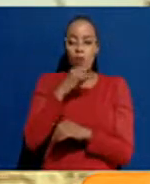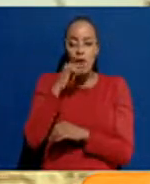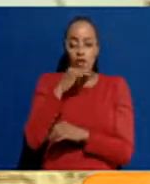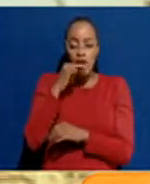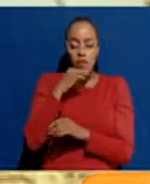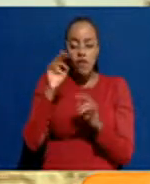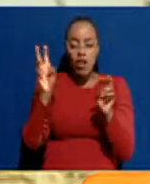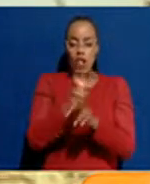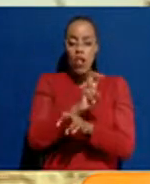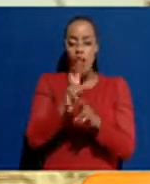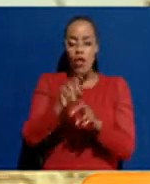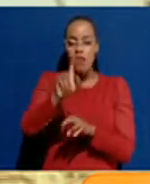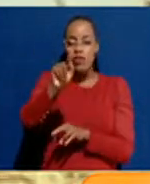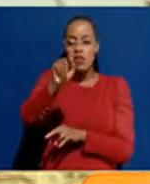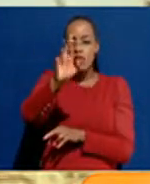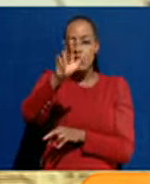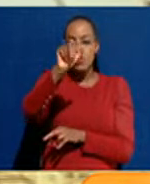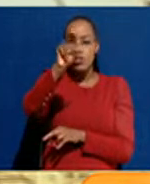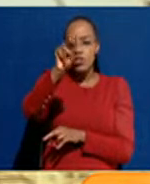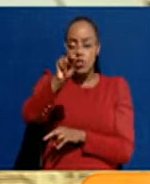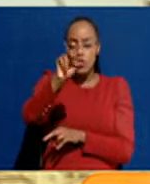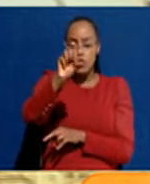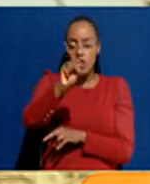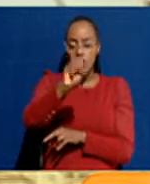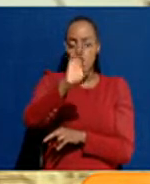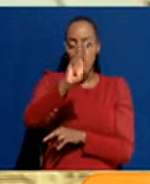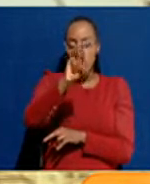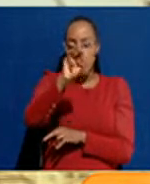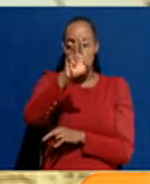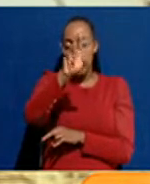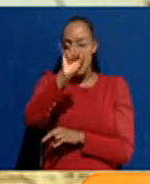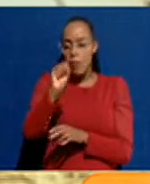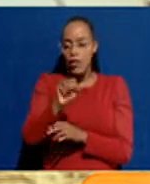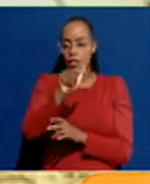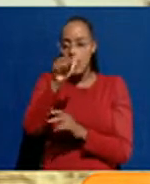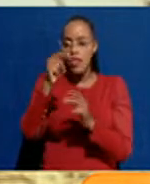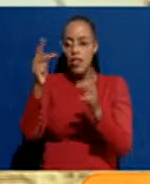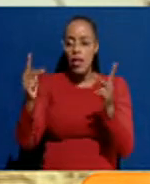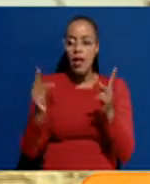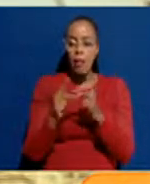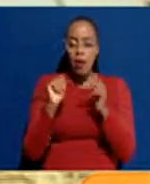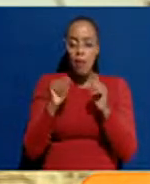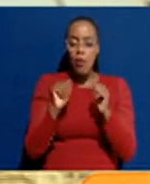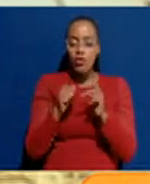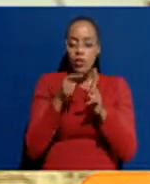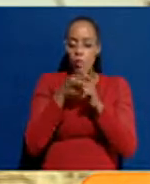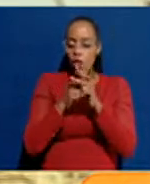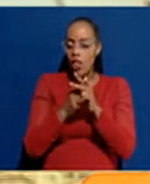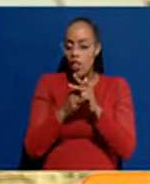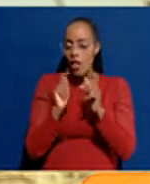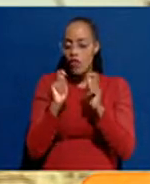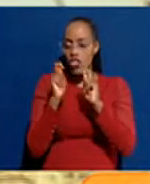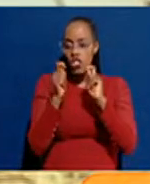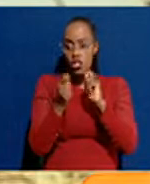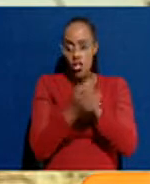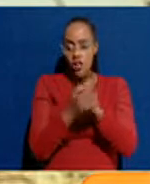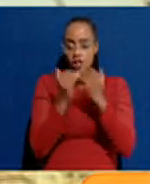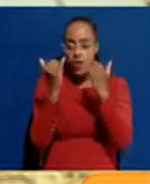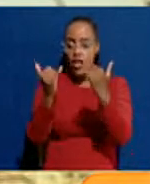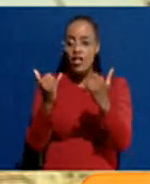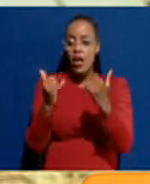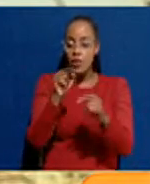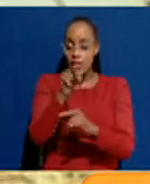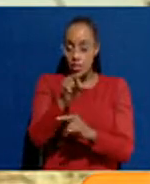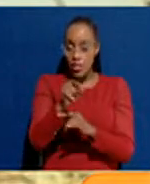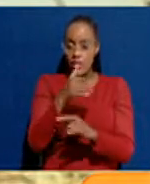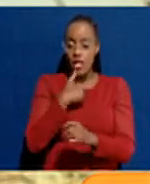for transformers elsewhere and doing some repairs so that it can replace a faulty one in another location of the country. So, but right now, as these